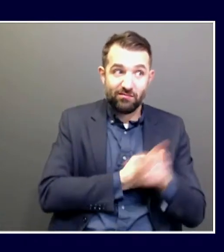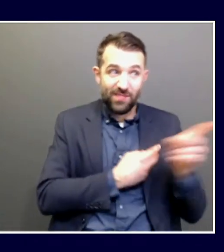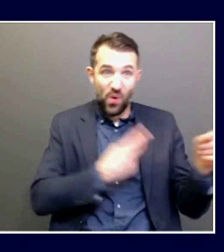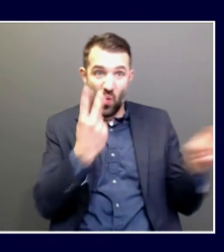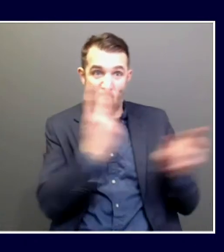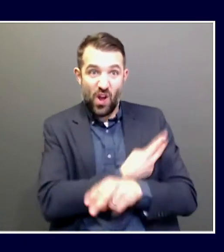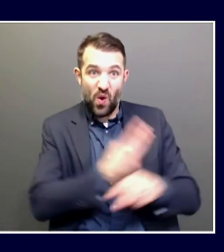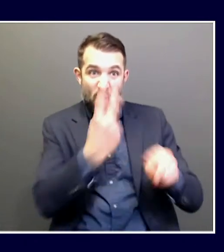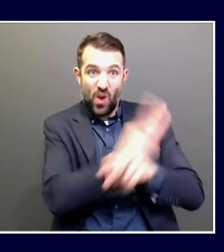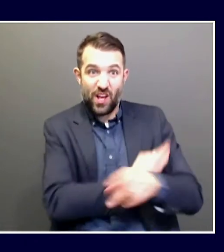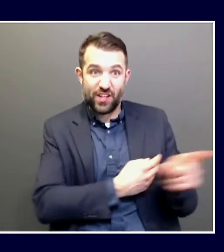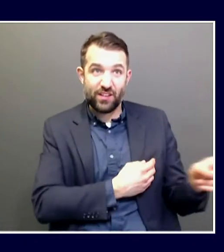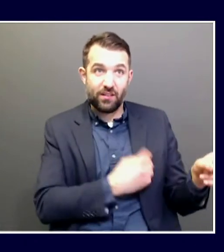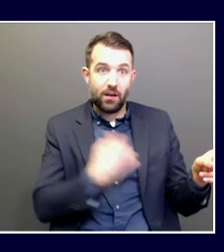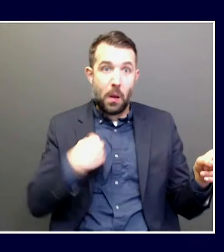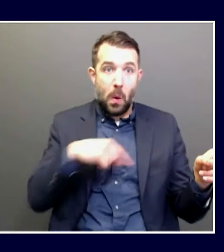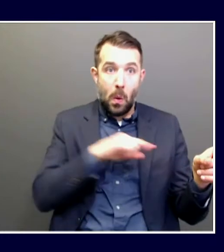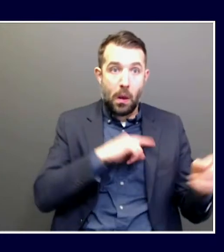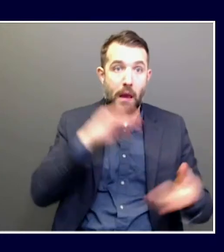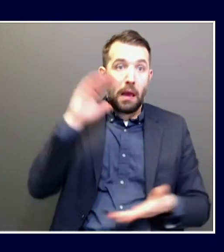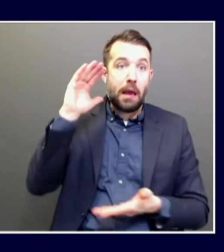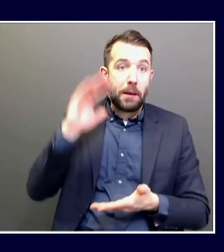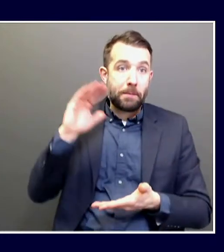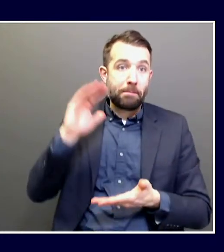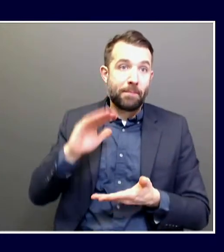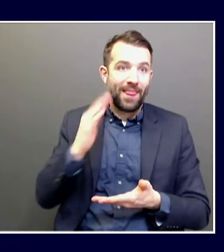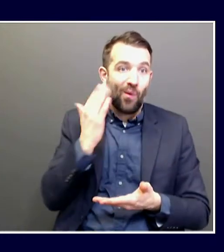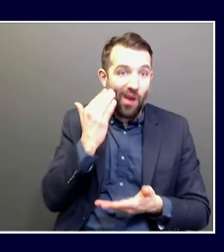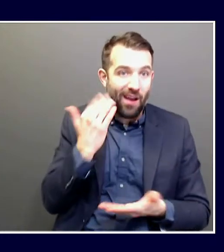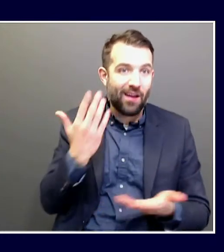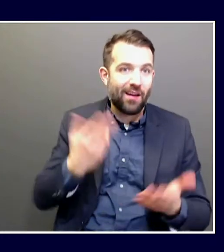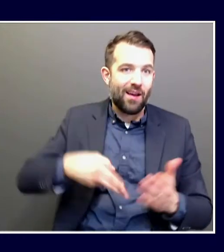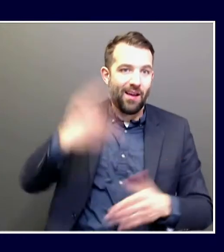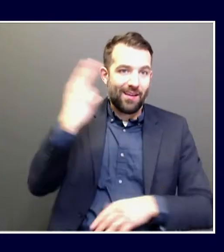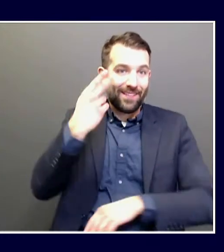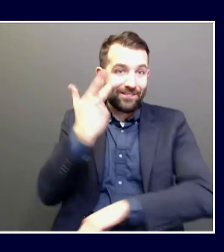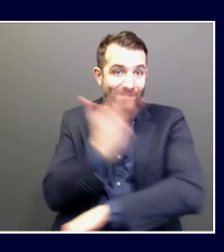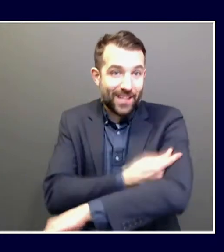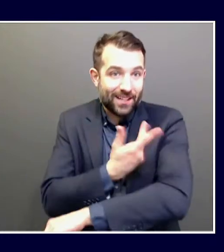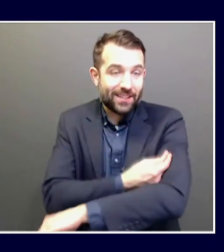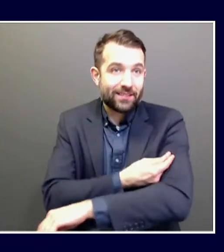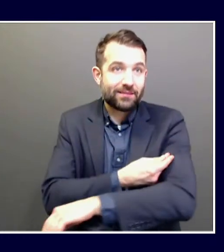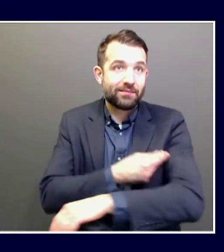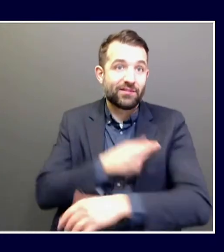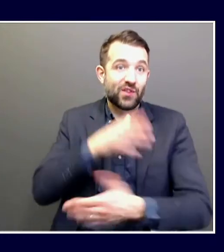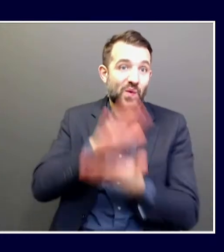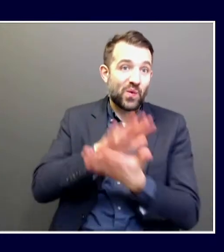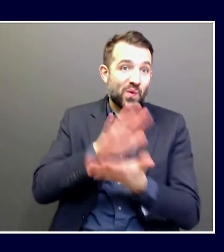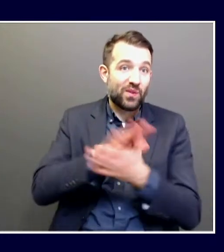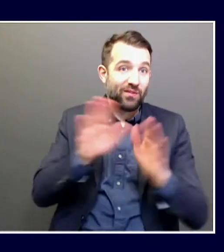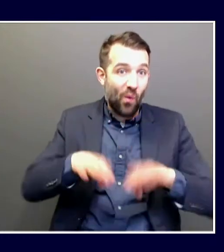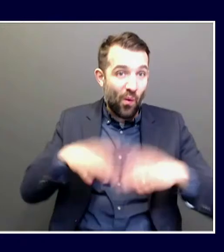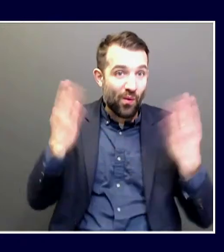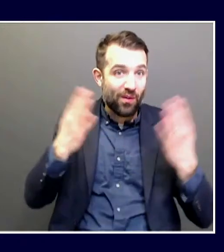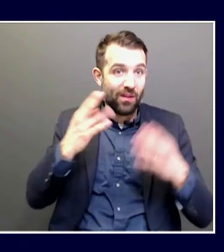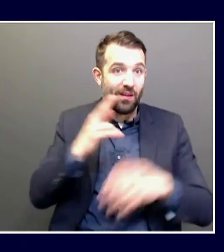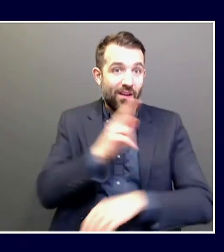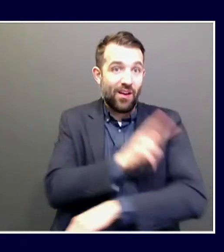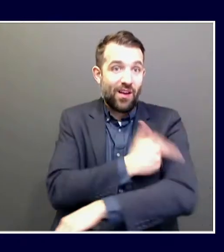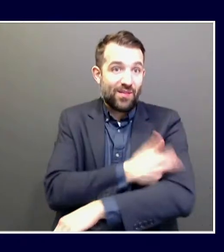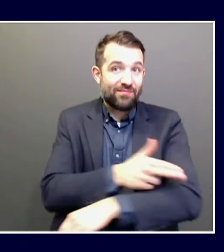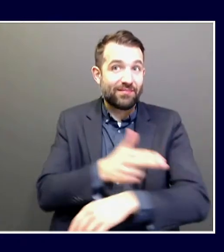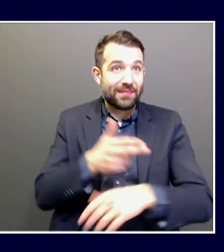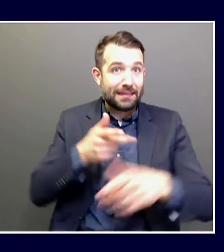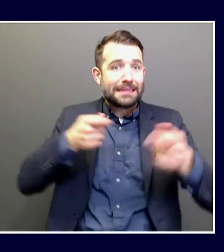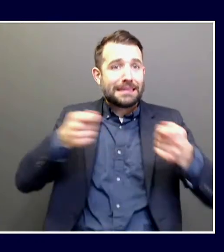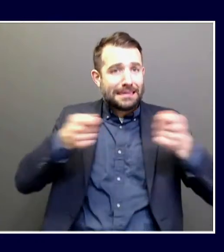our transmission, our ability to keep our schools open, our hospitals open, have been based on what we've